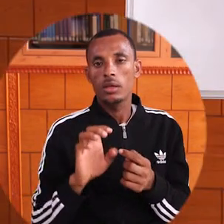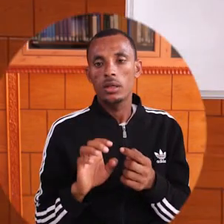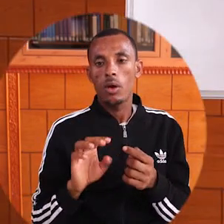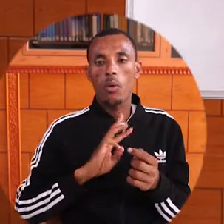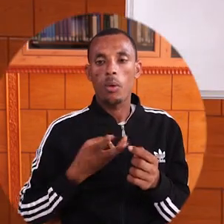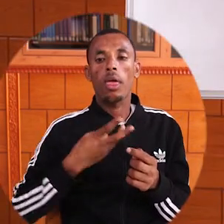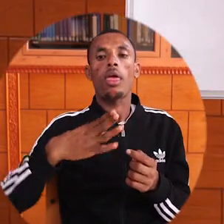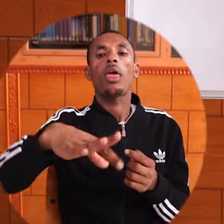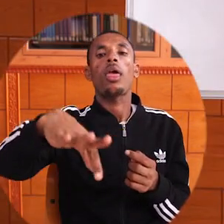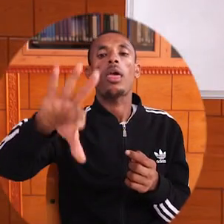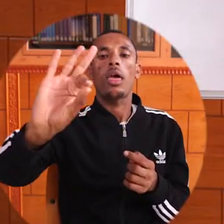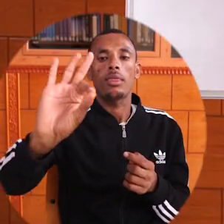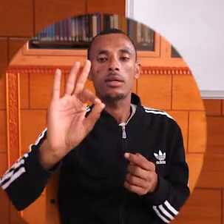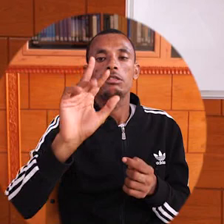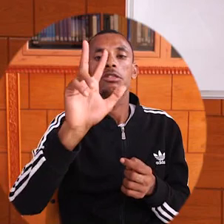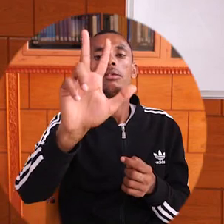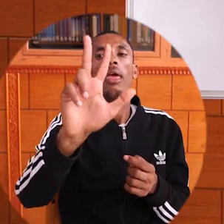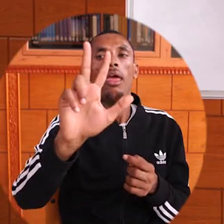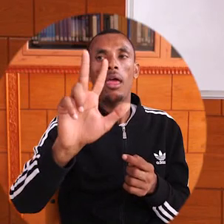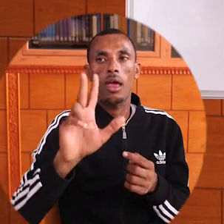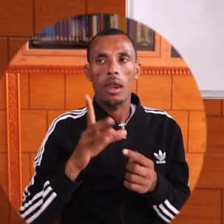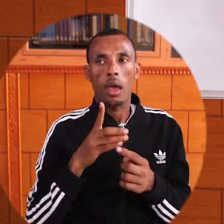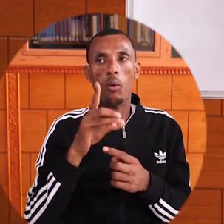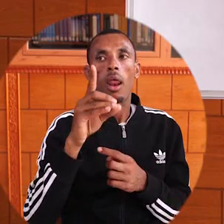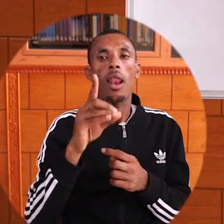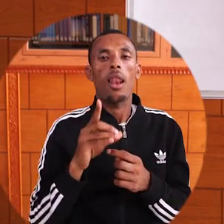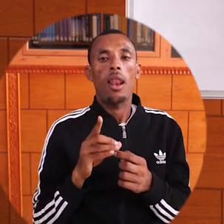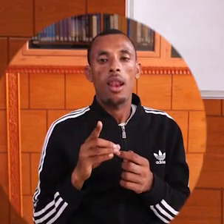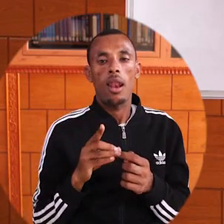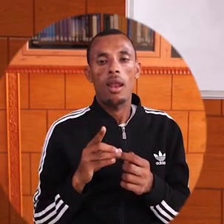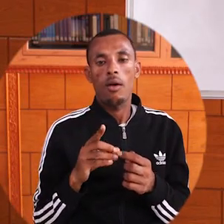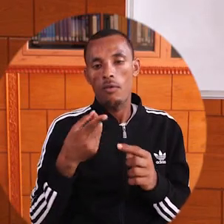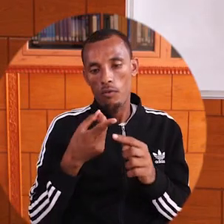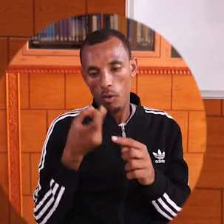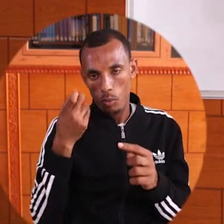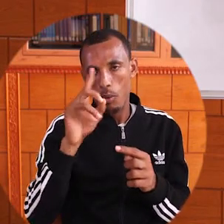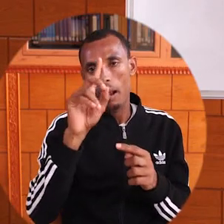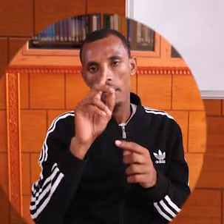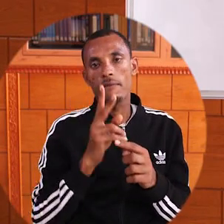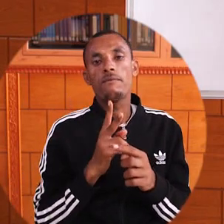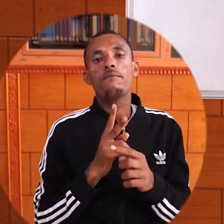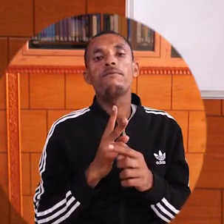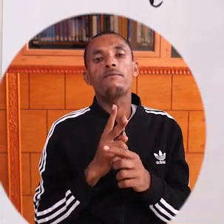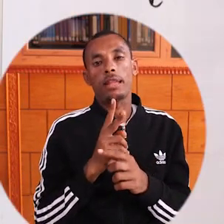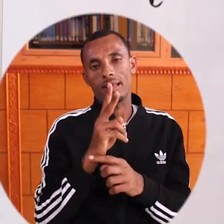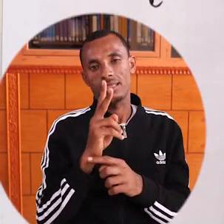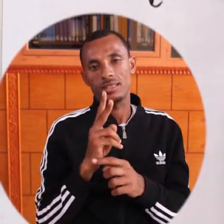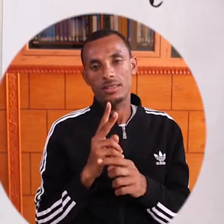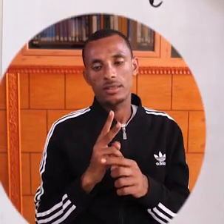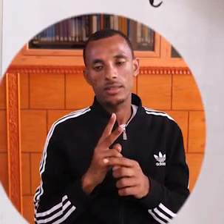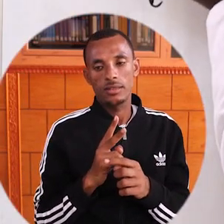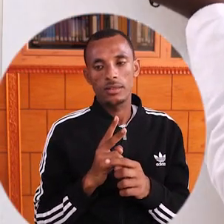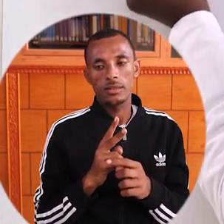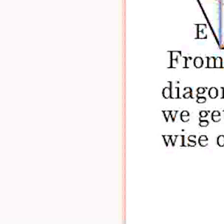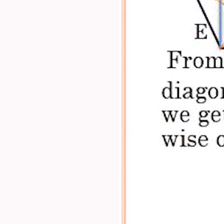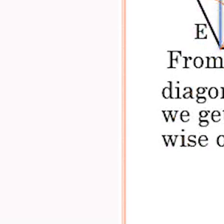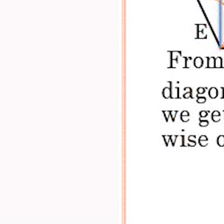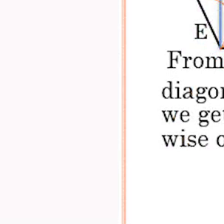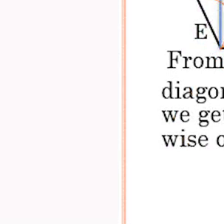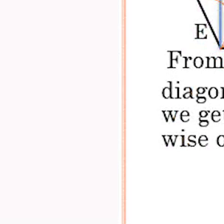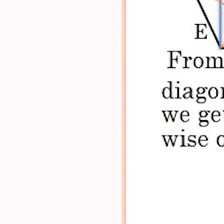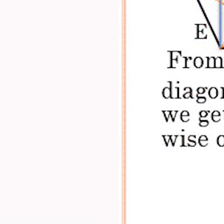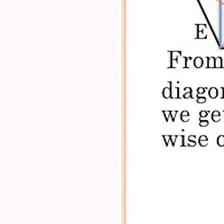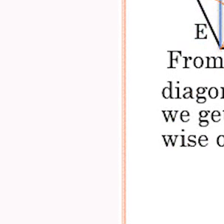we get three diagonal from what? From one vertex of W. Again, and also from X, we can